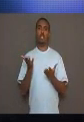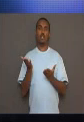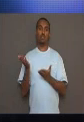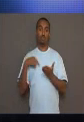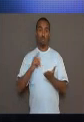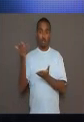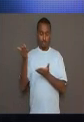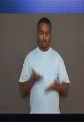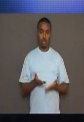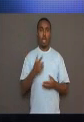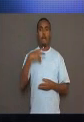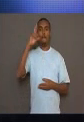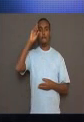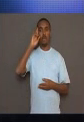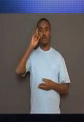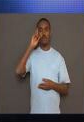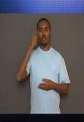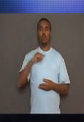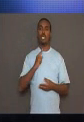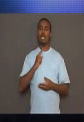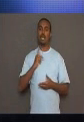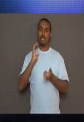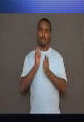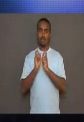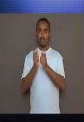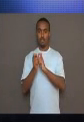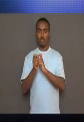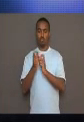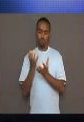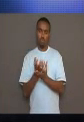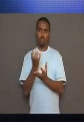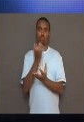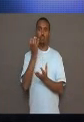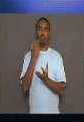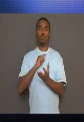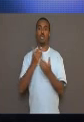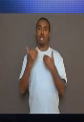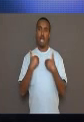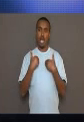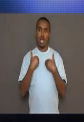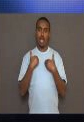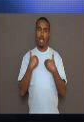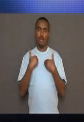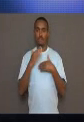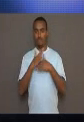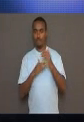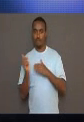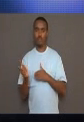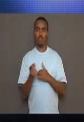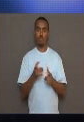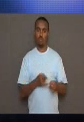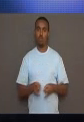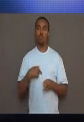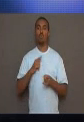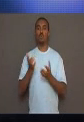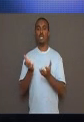to us because we can exchange the resources we have in excess for the ones